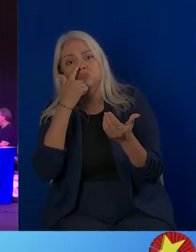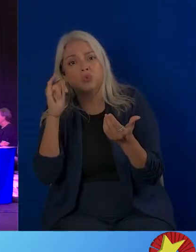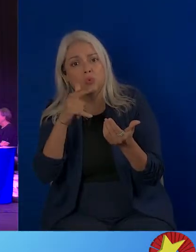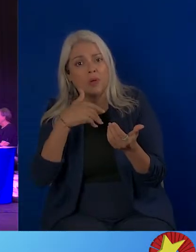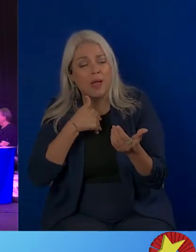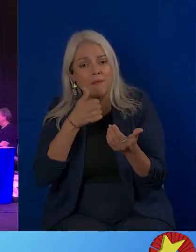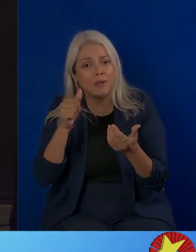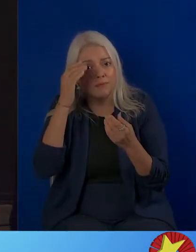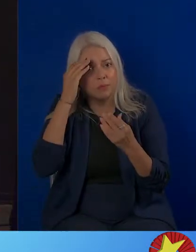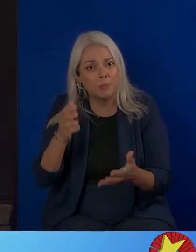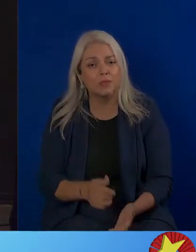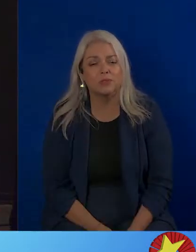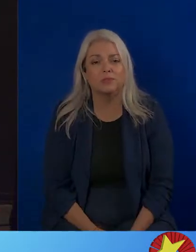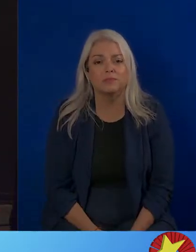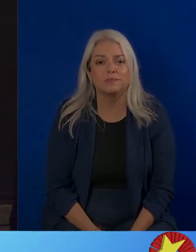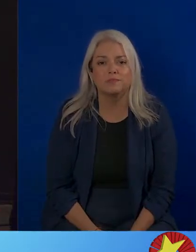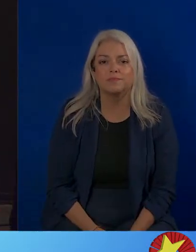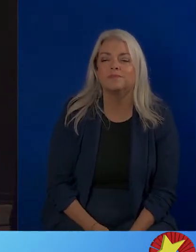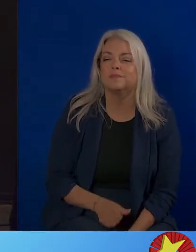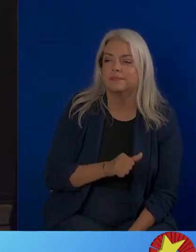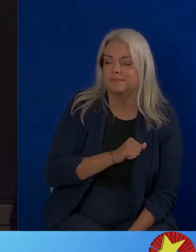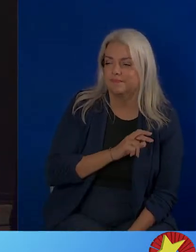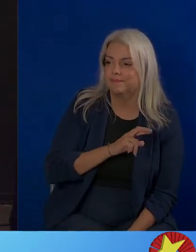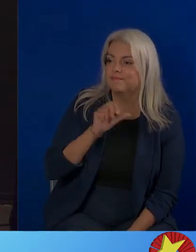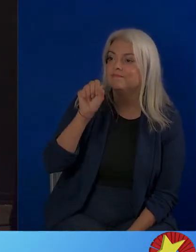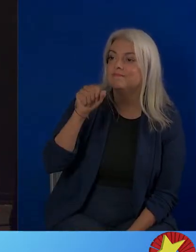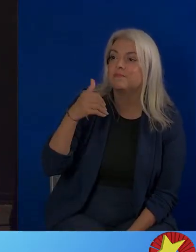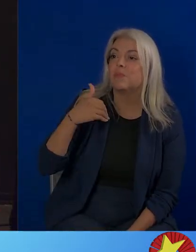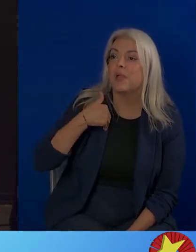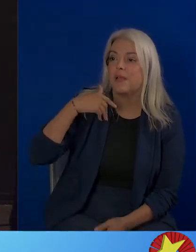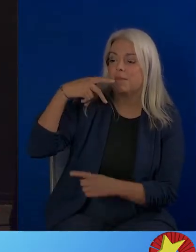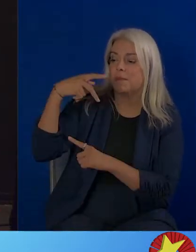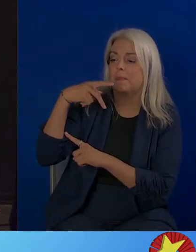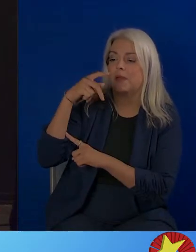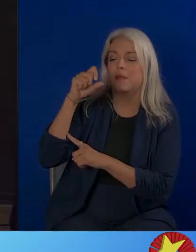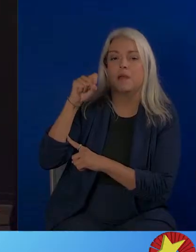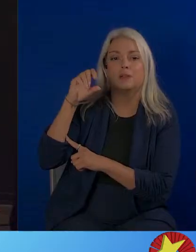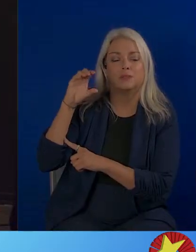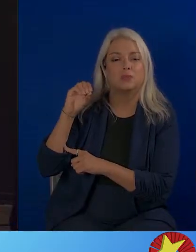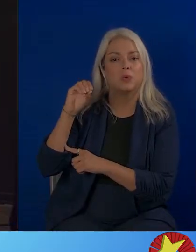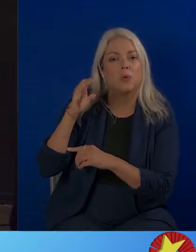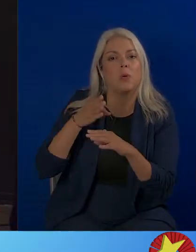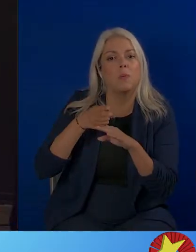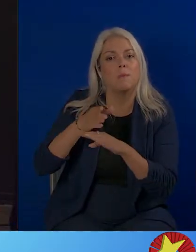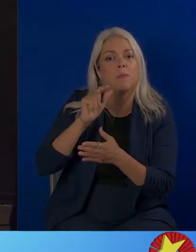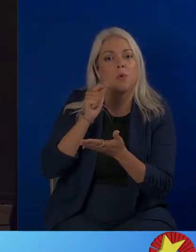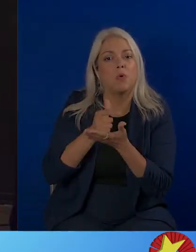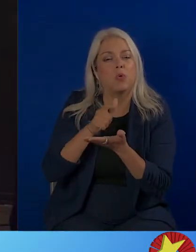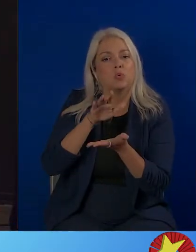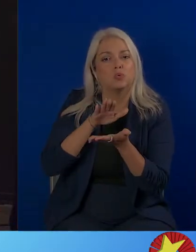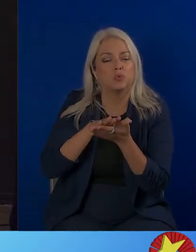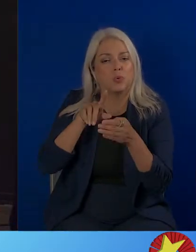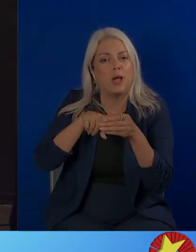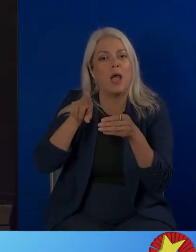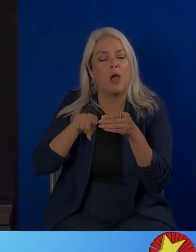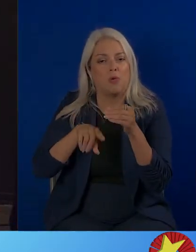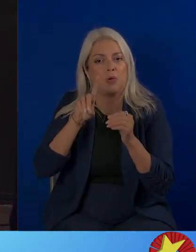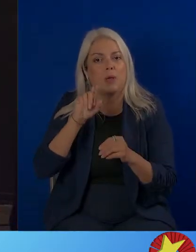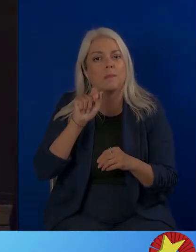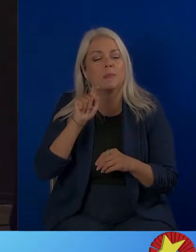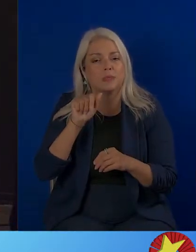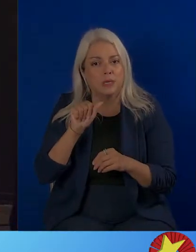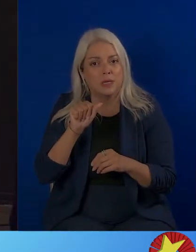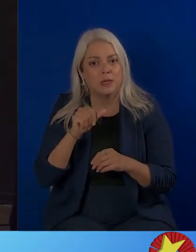Yes, we do have post-school outcome data, and I have perhaps